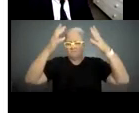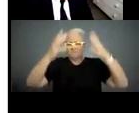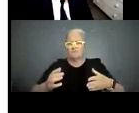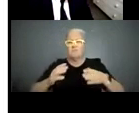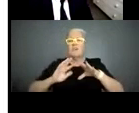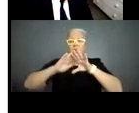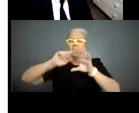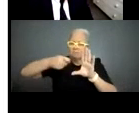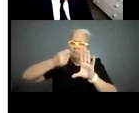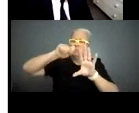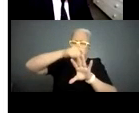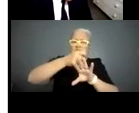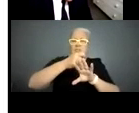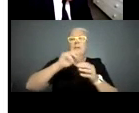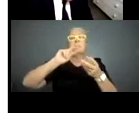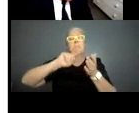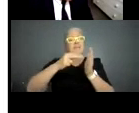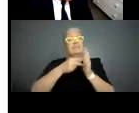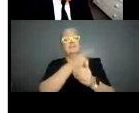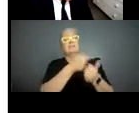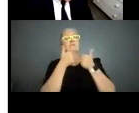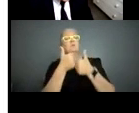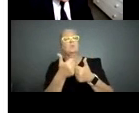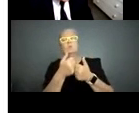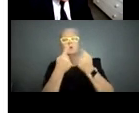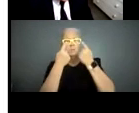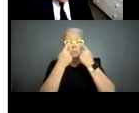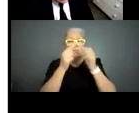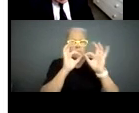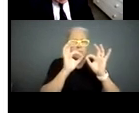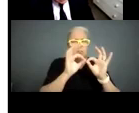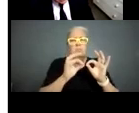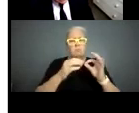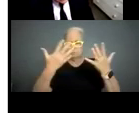hand-eye coordination and other things that he can actually use